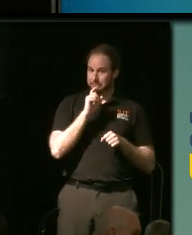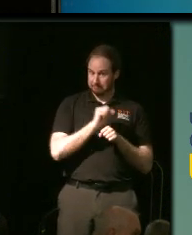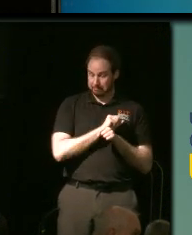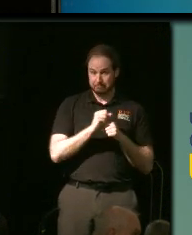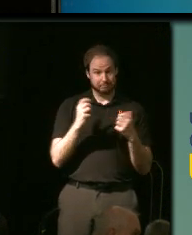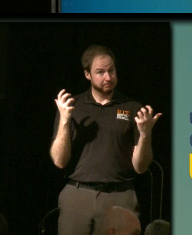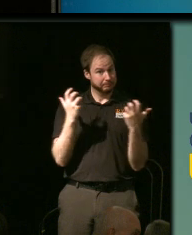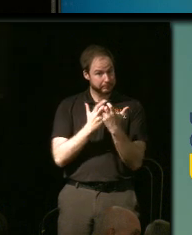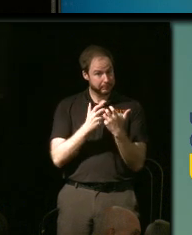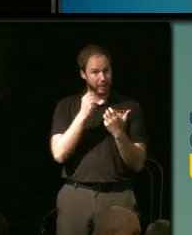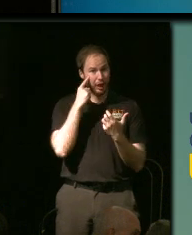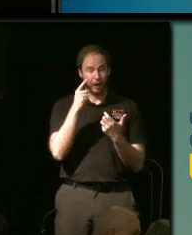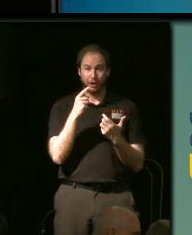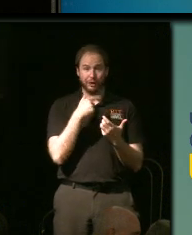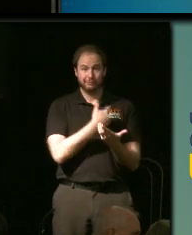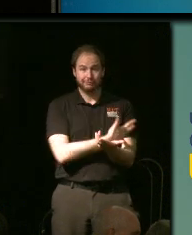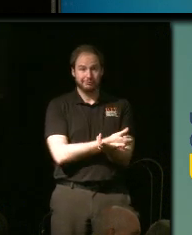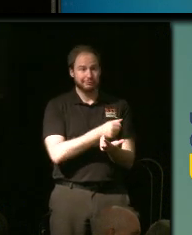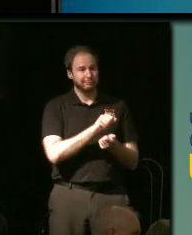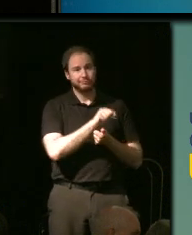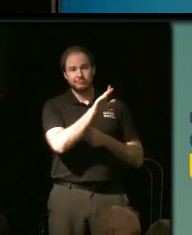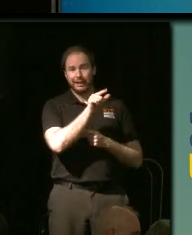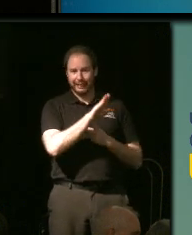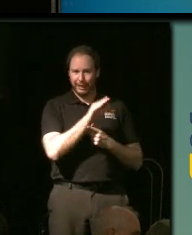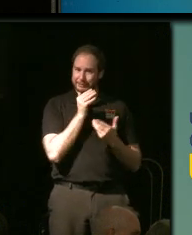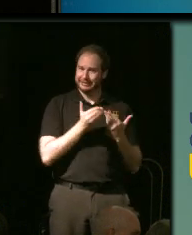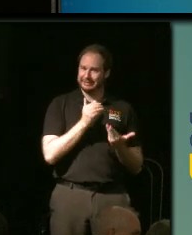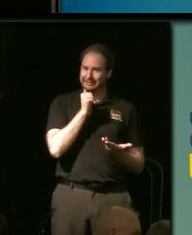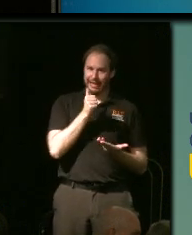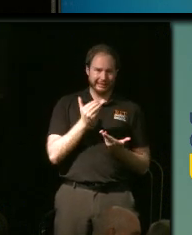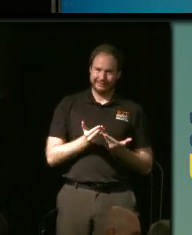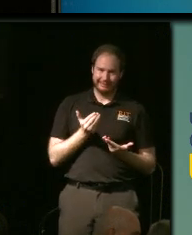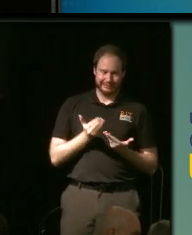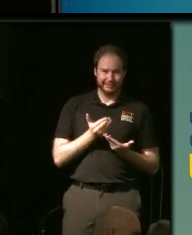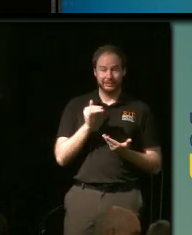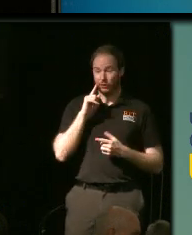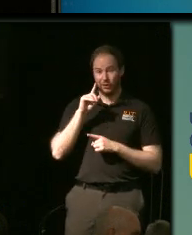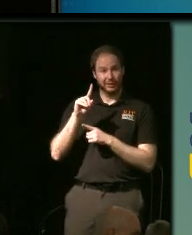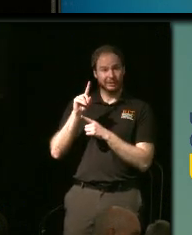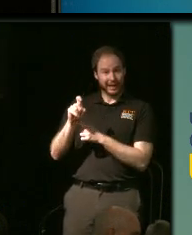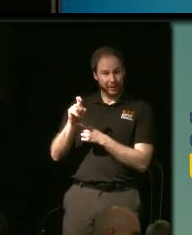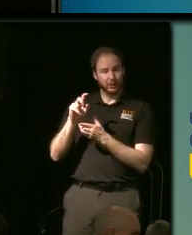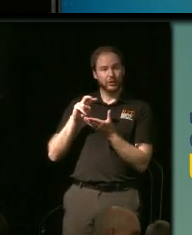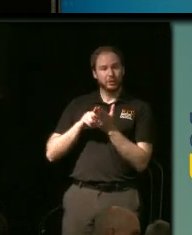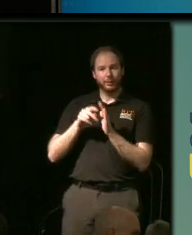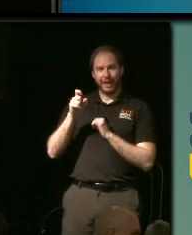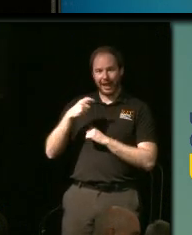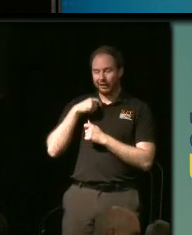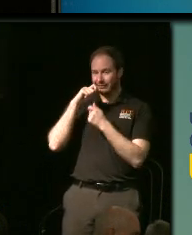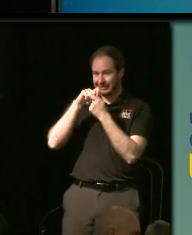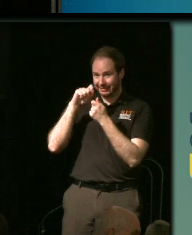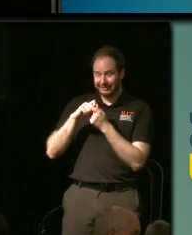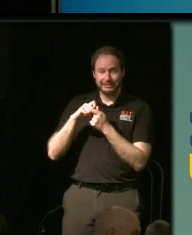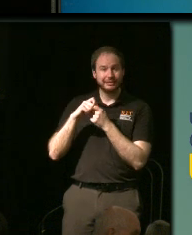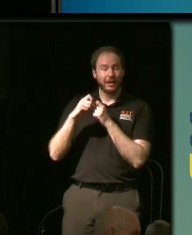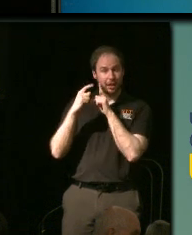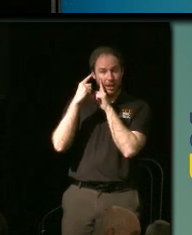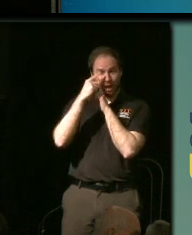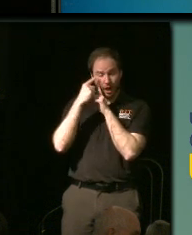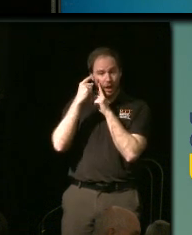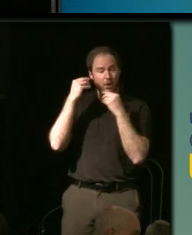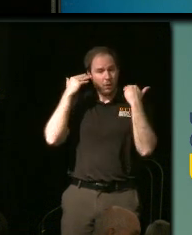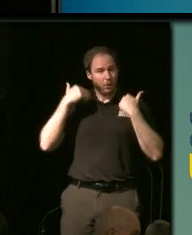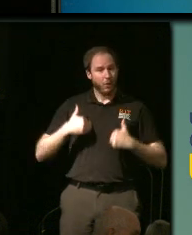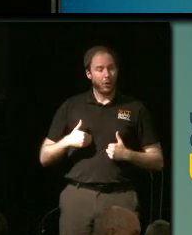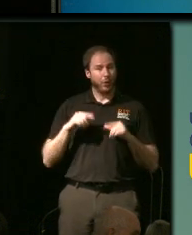Again, that's not that easy. Getting a diagnosis means getting a detailed ocular and whole body